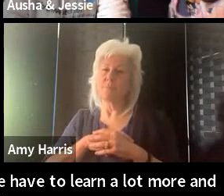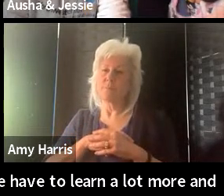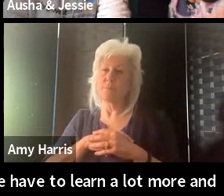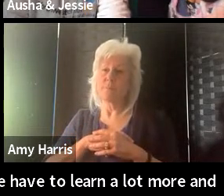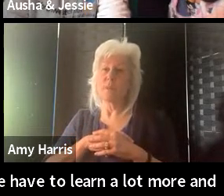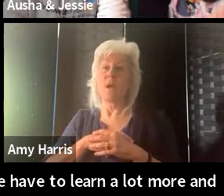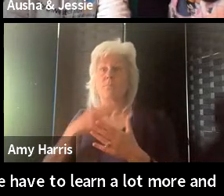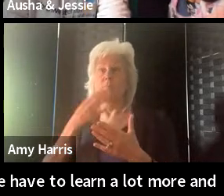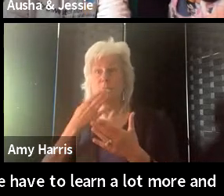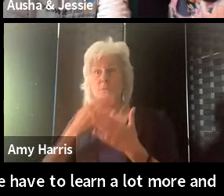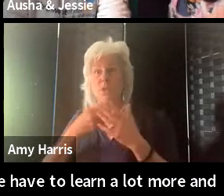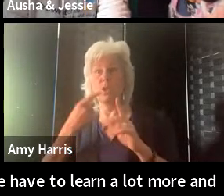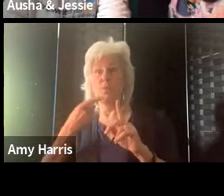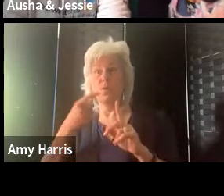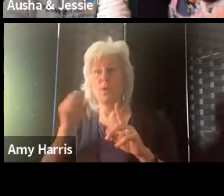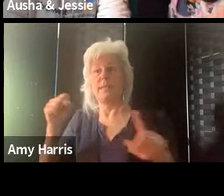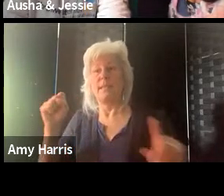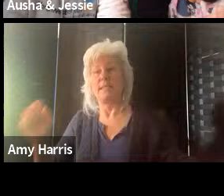point.